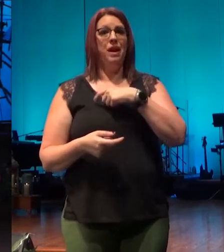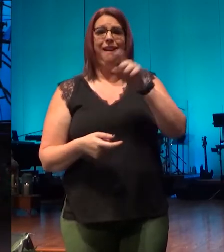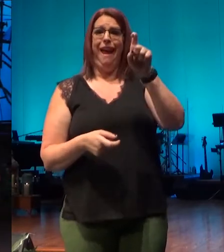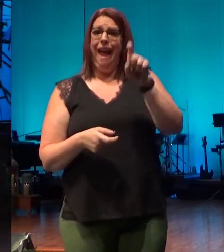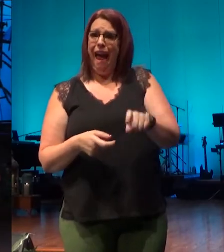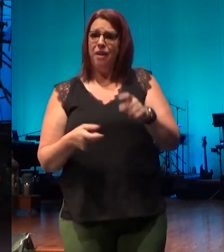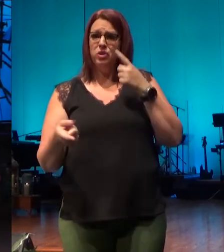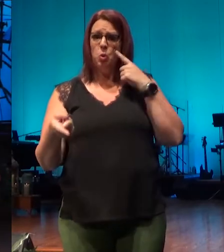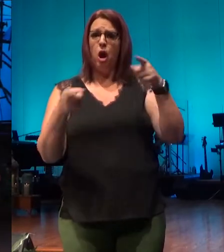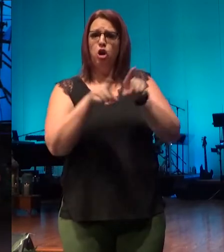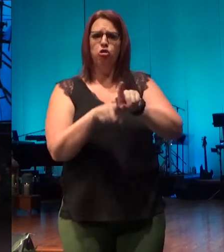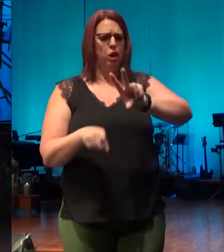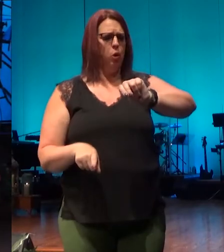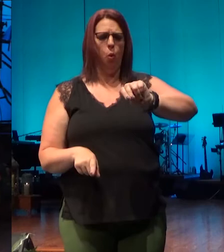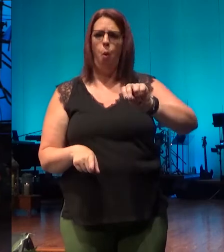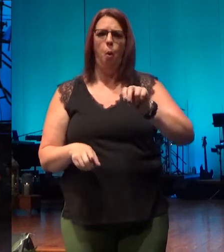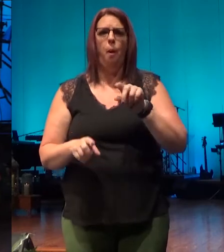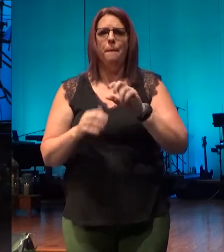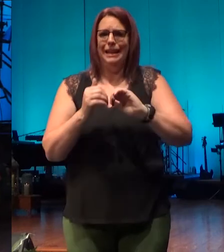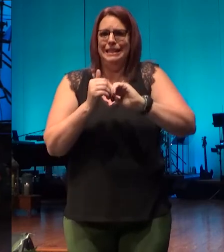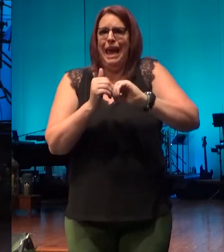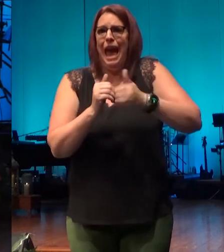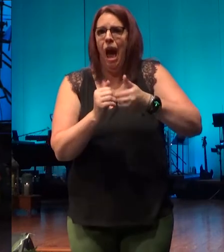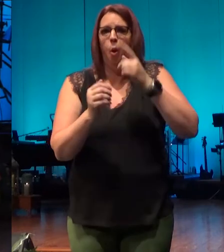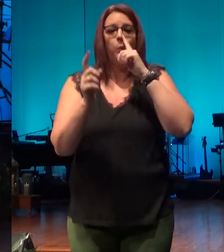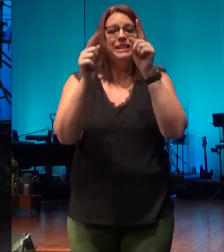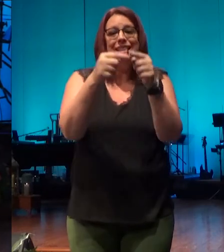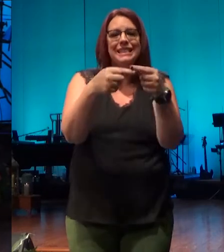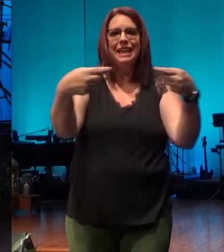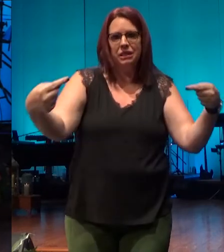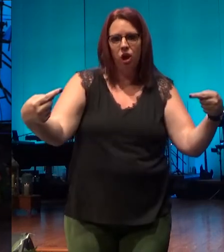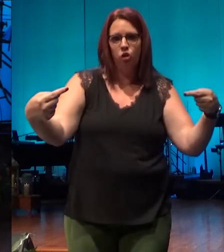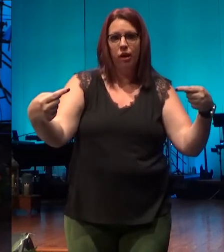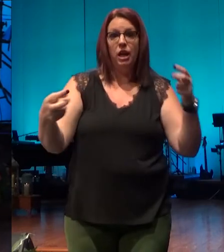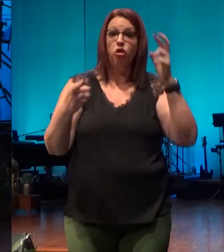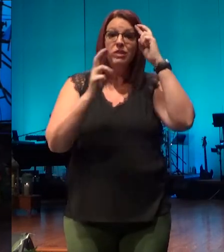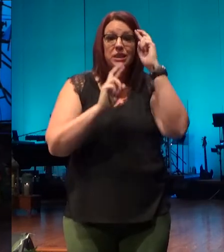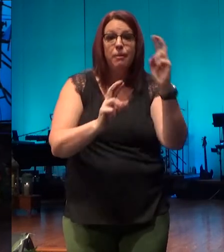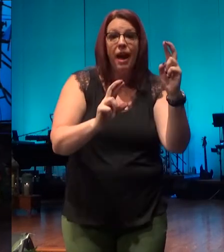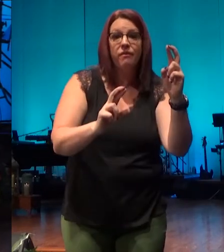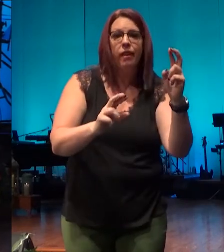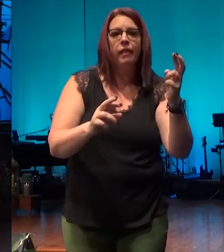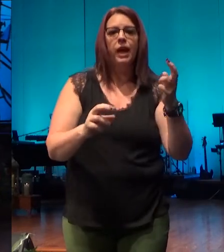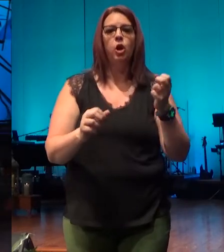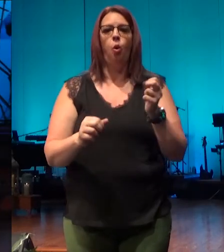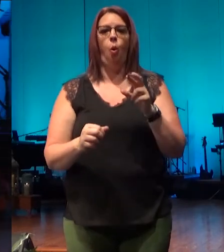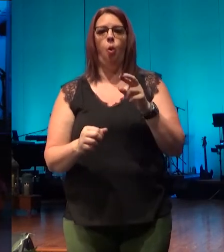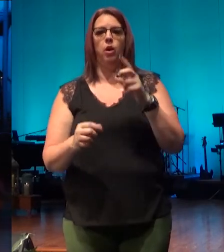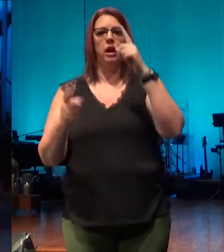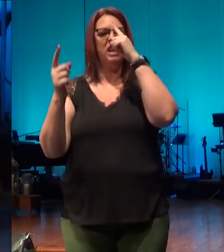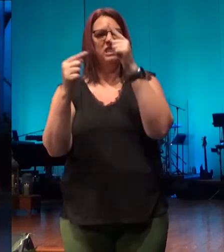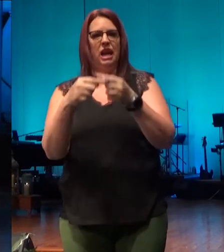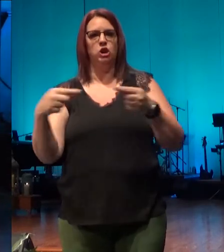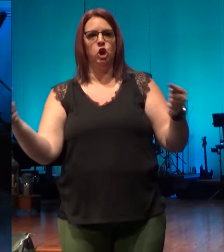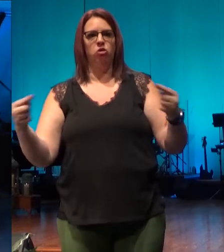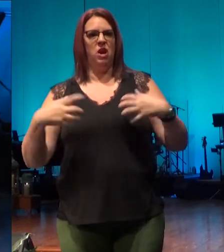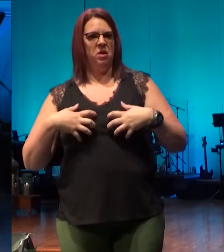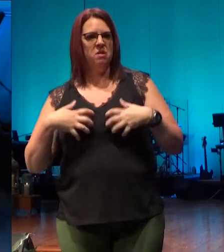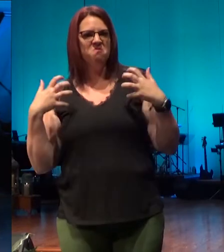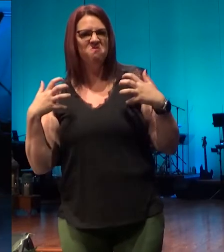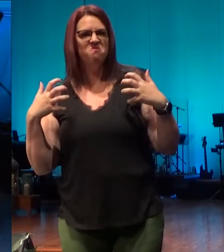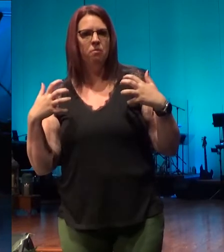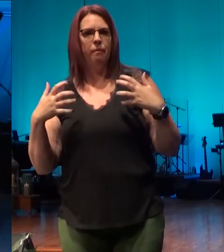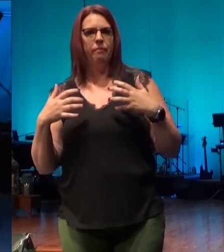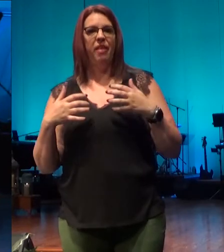agree, it's how we disagree. Do we disagree respectfully, or do we disagree with animosity? That's the difference